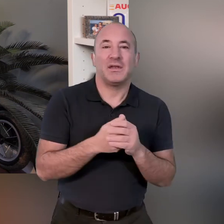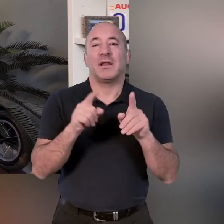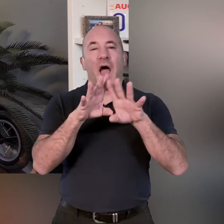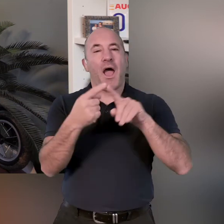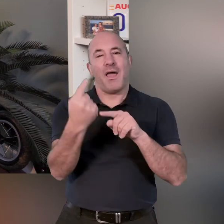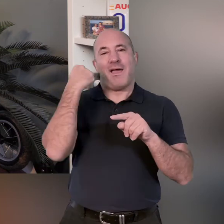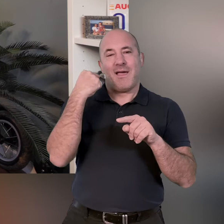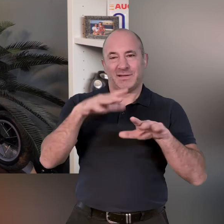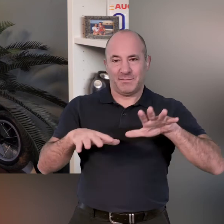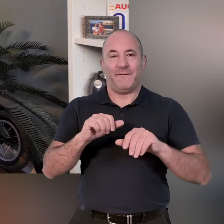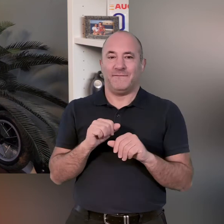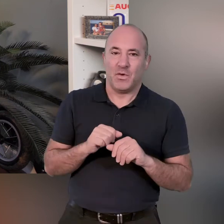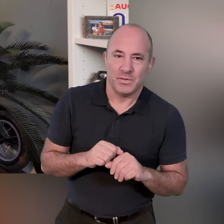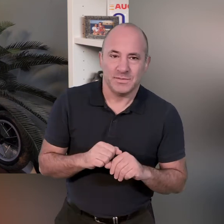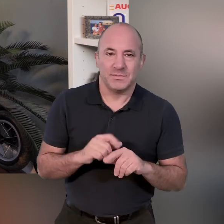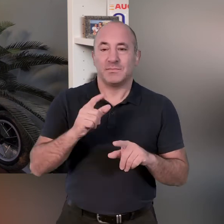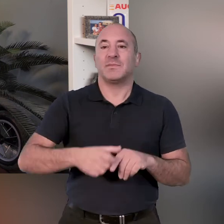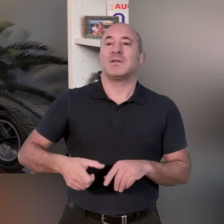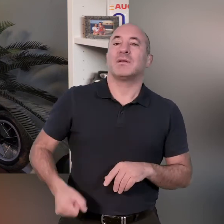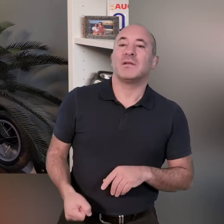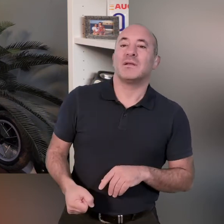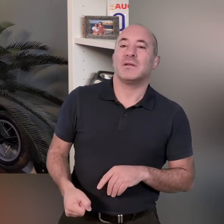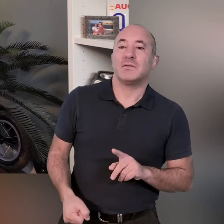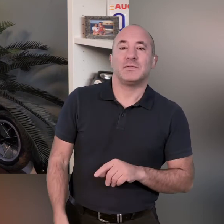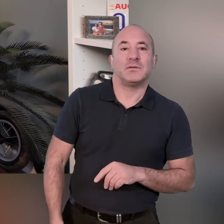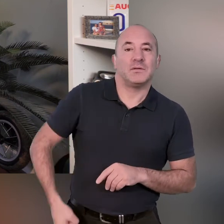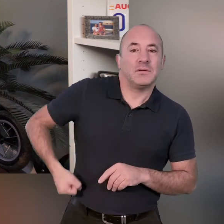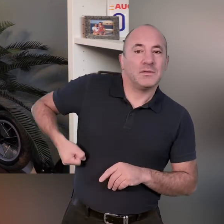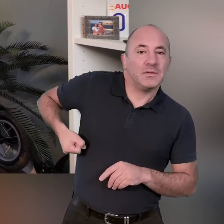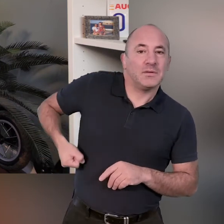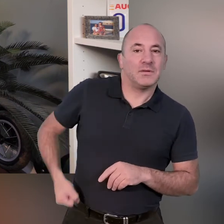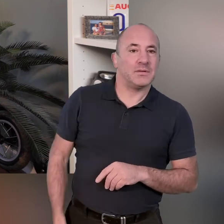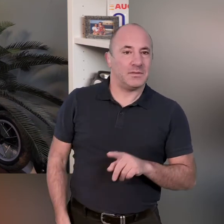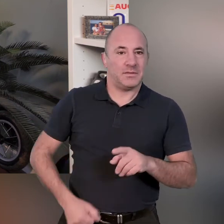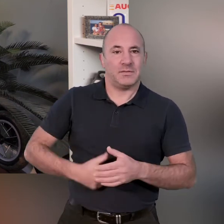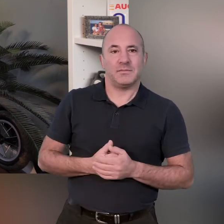leaning forwards here, but you're going to be rowing it back like here. So this is work on the rear part of the